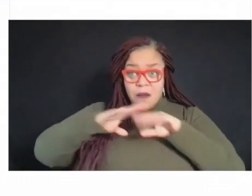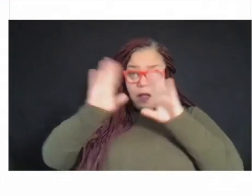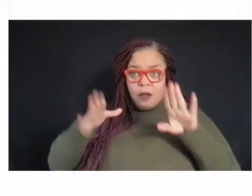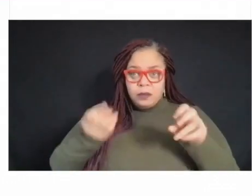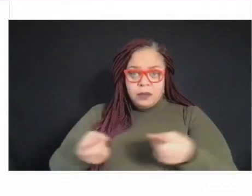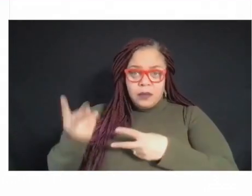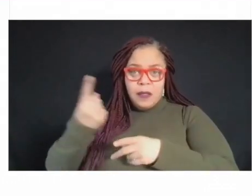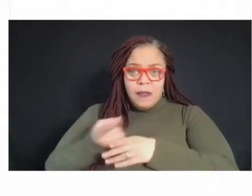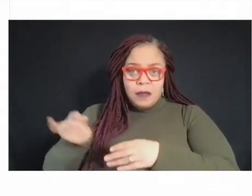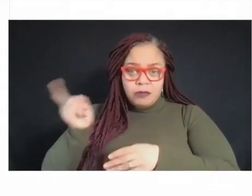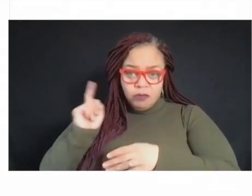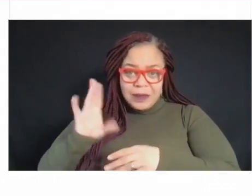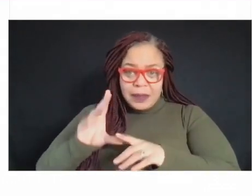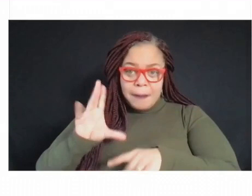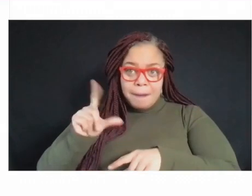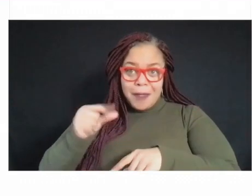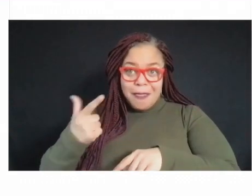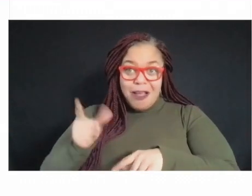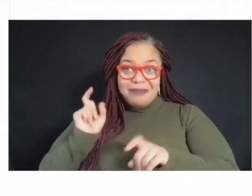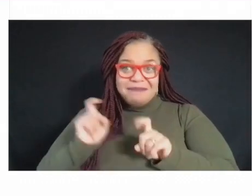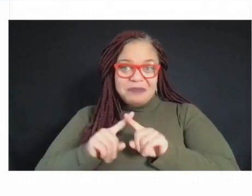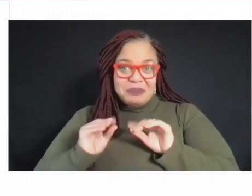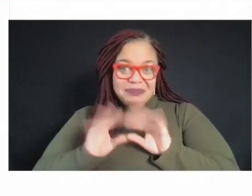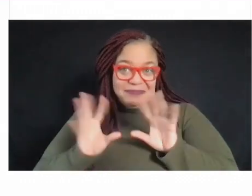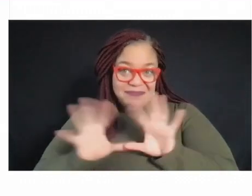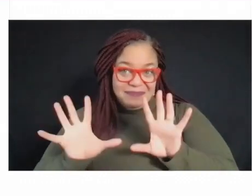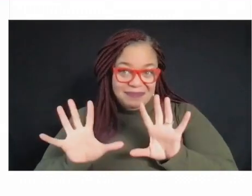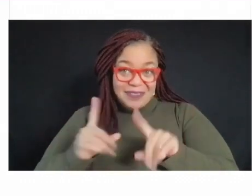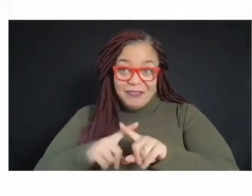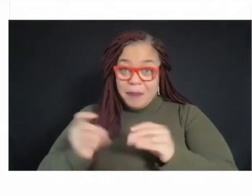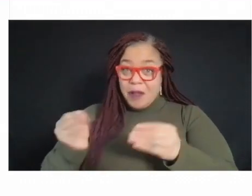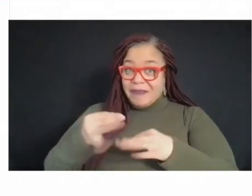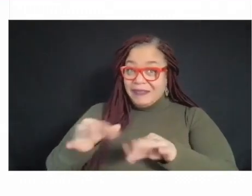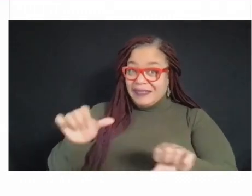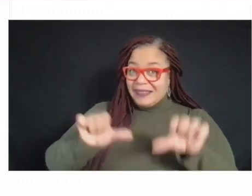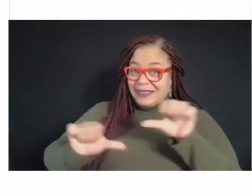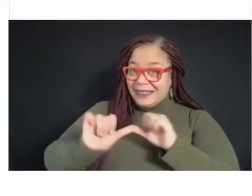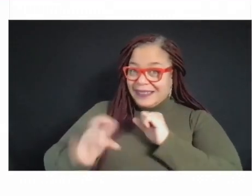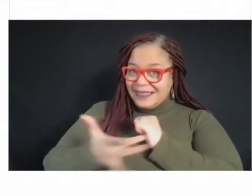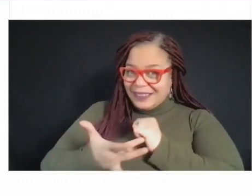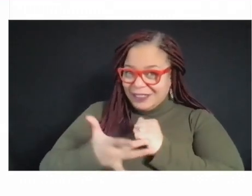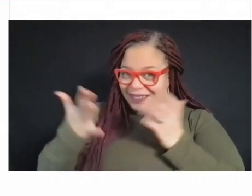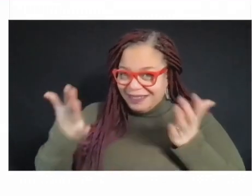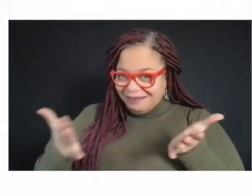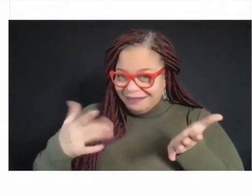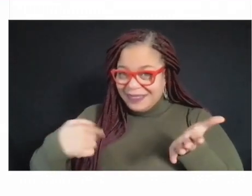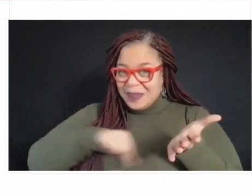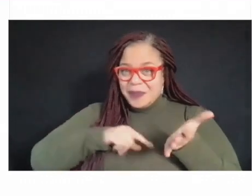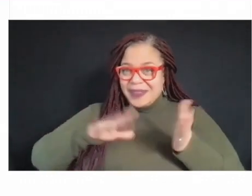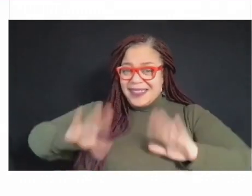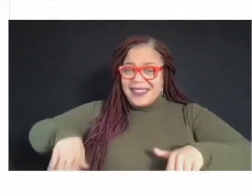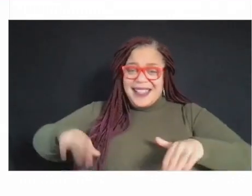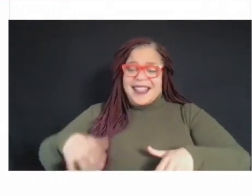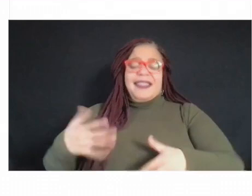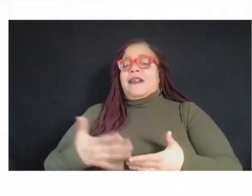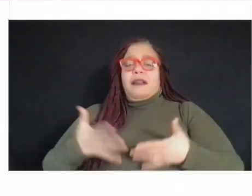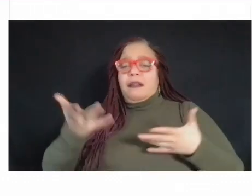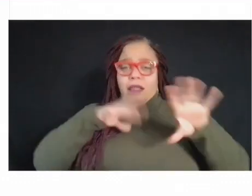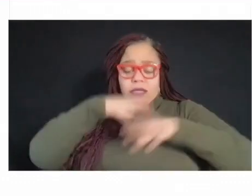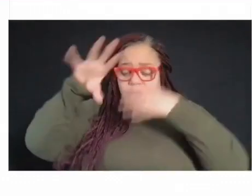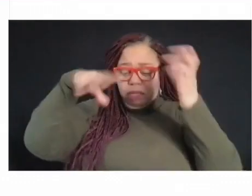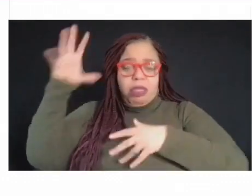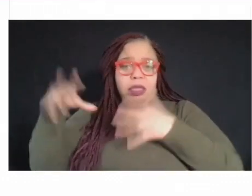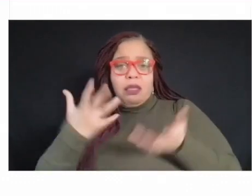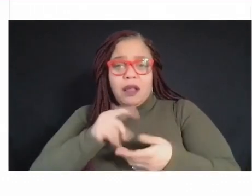that issue. We ourselves haven't gotten our act together, so how can we basically arbitrate or try to provide